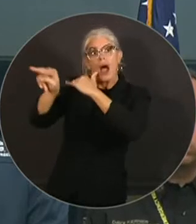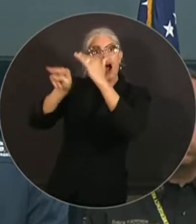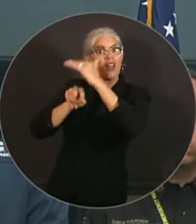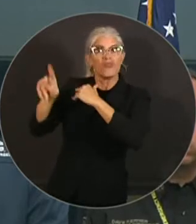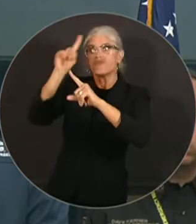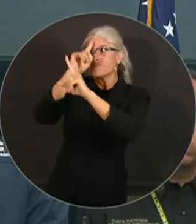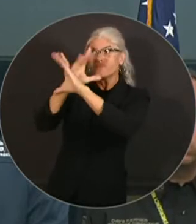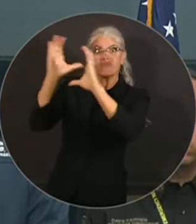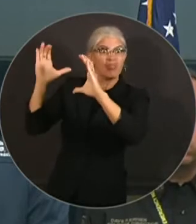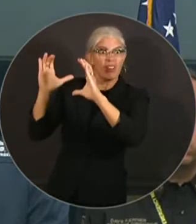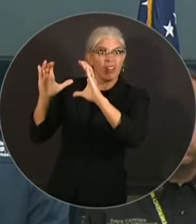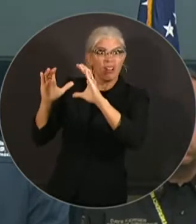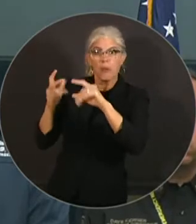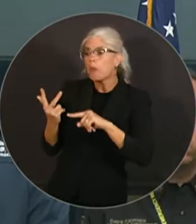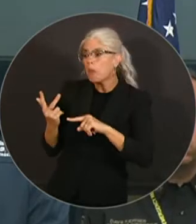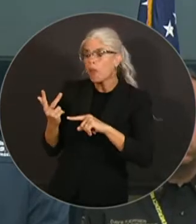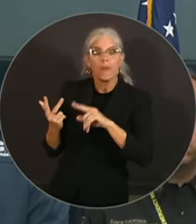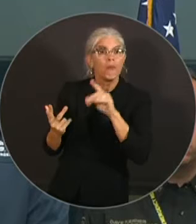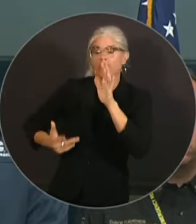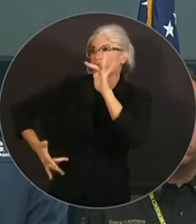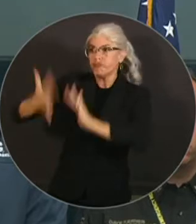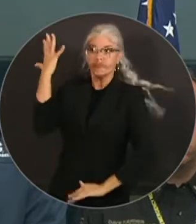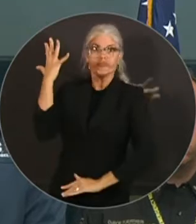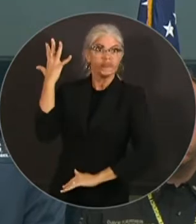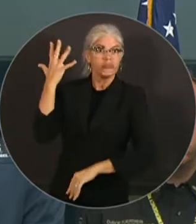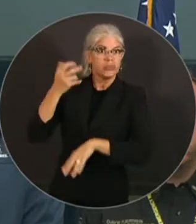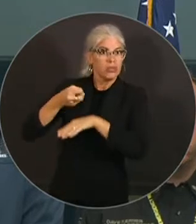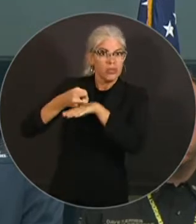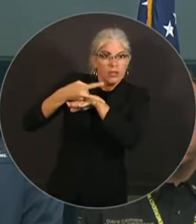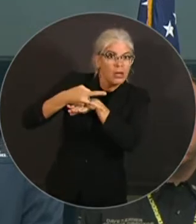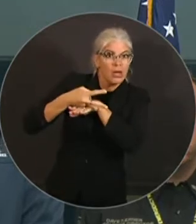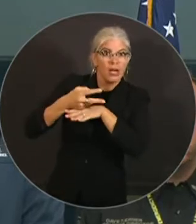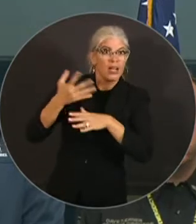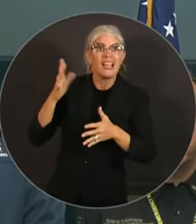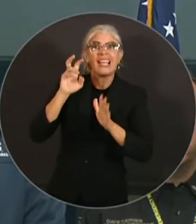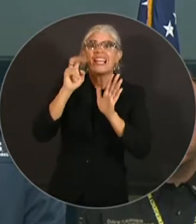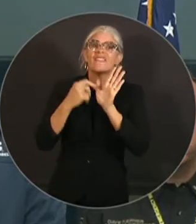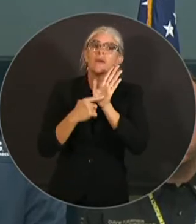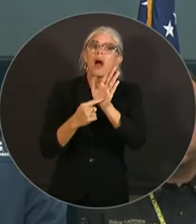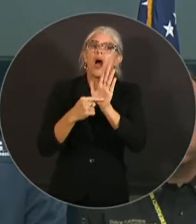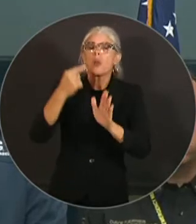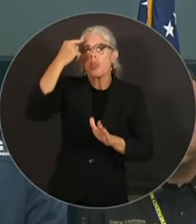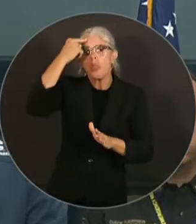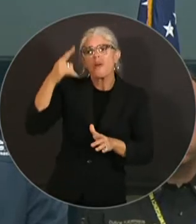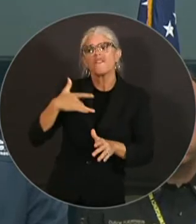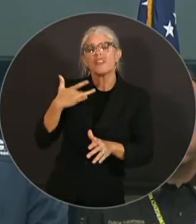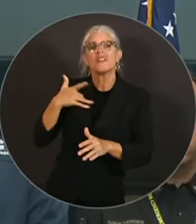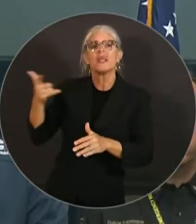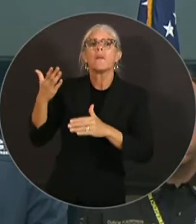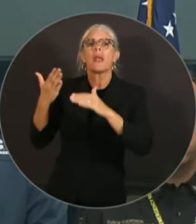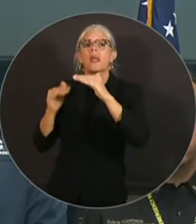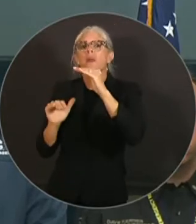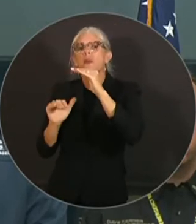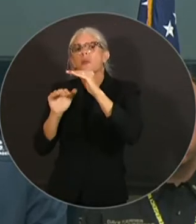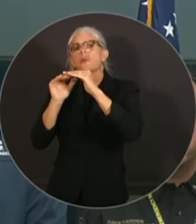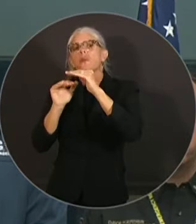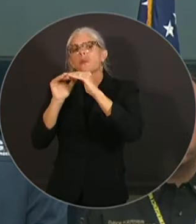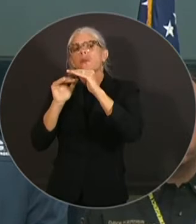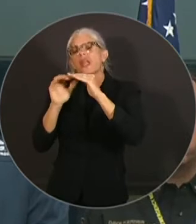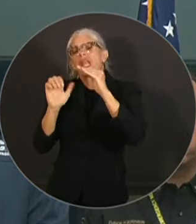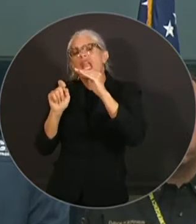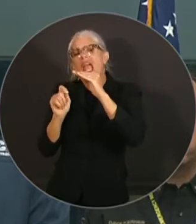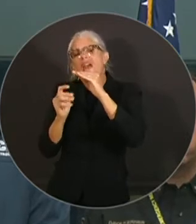ago. And in fact, even the models that said it would eventually reach Cat 5 status had it at a relatively